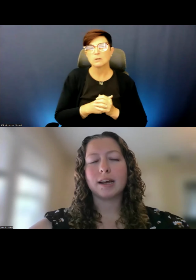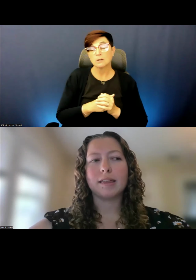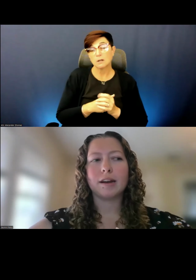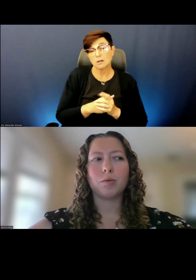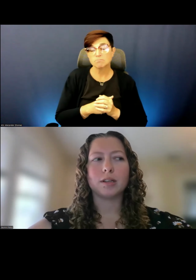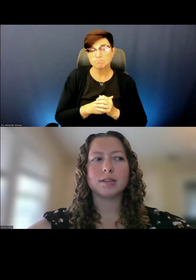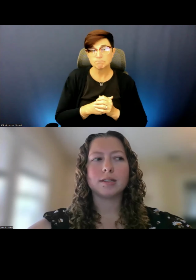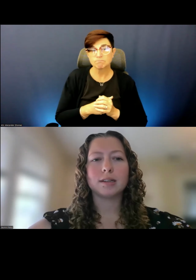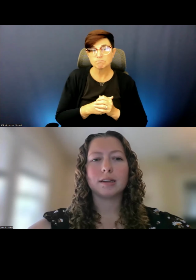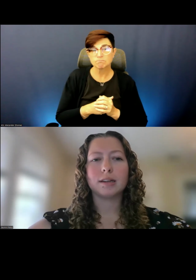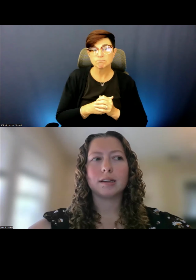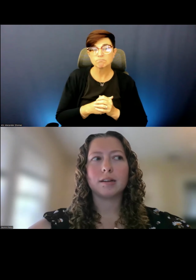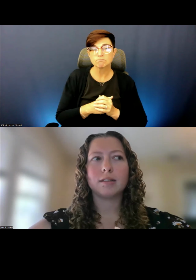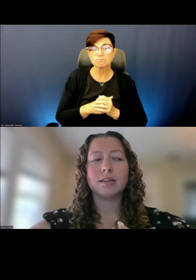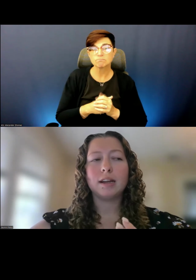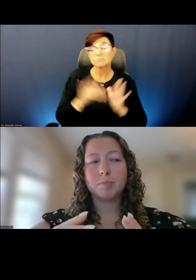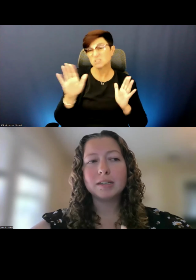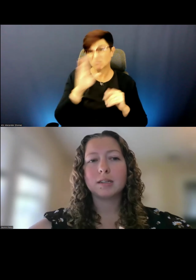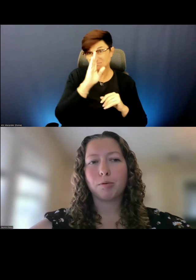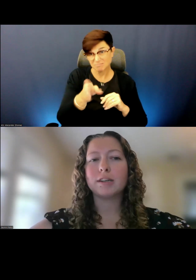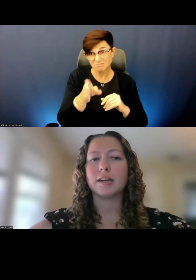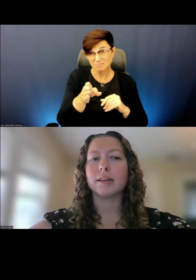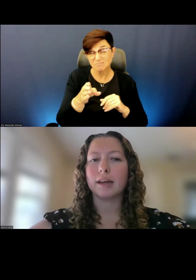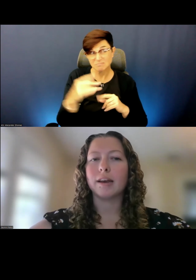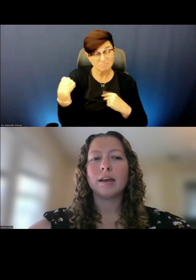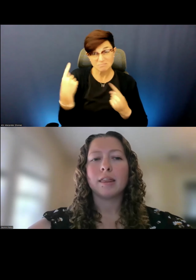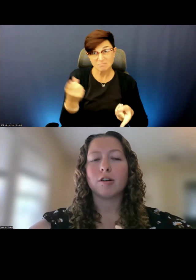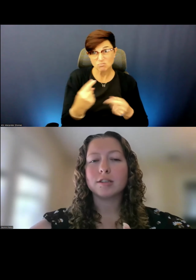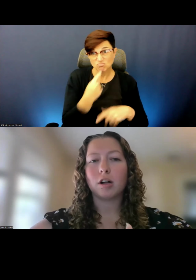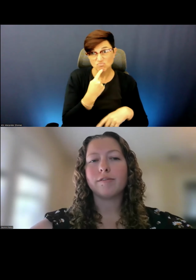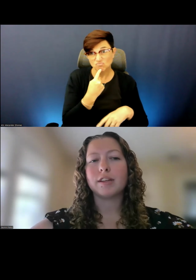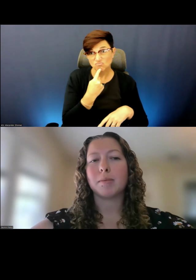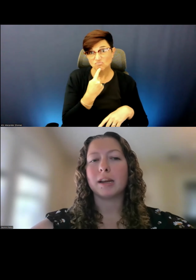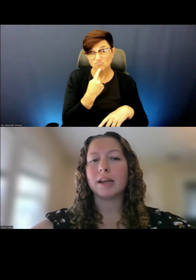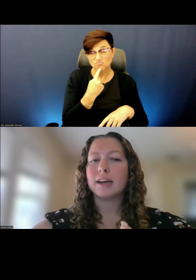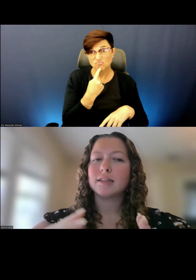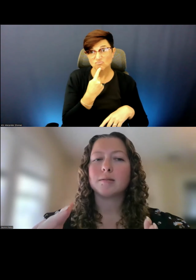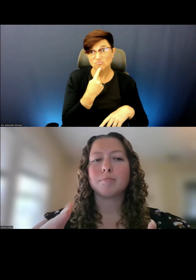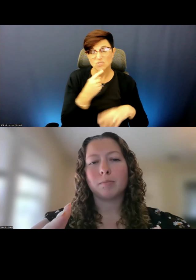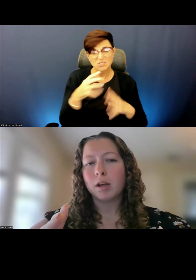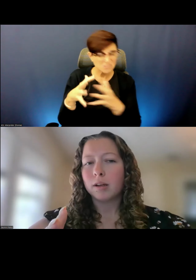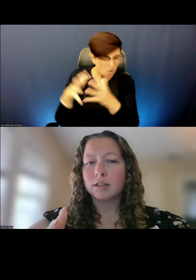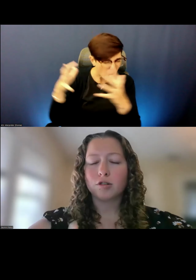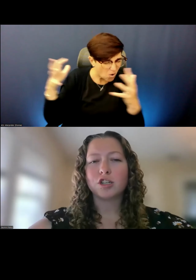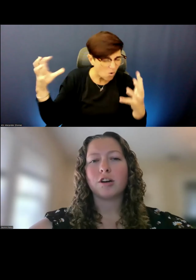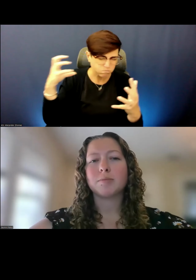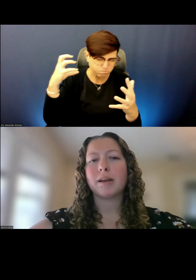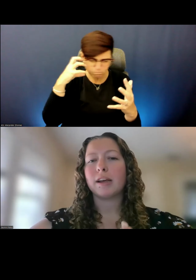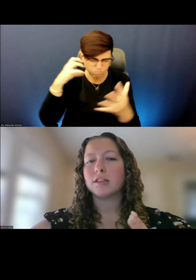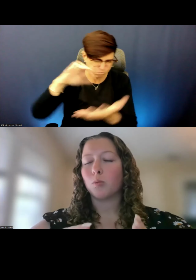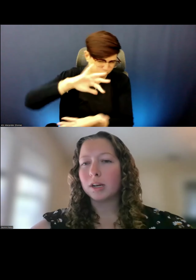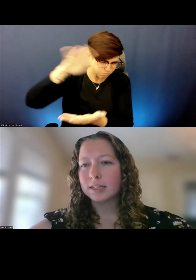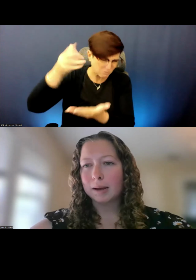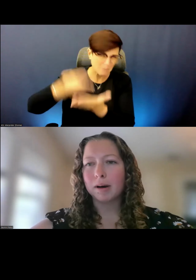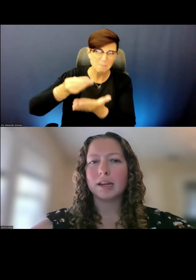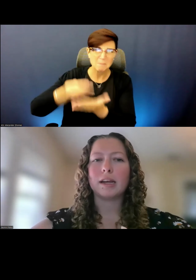will say that it's been disappointing that there is all of this money, and yes, it's discretionary spending,